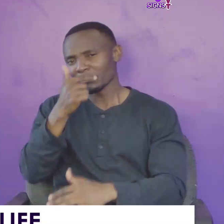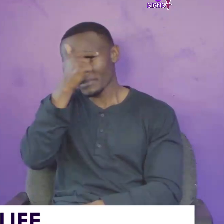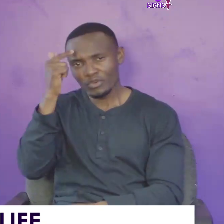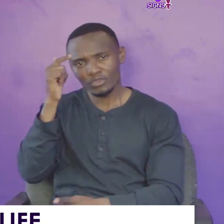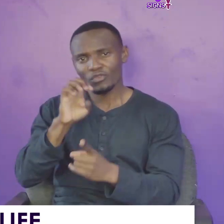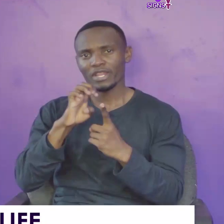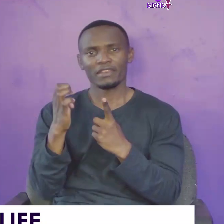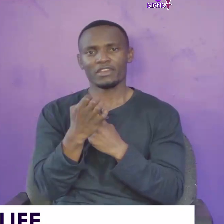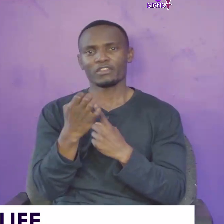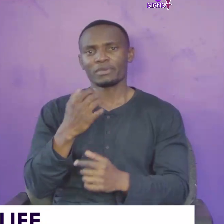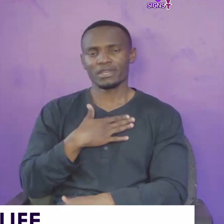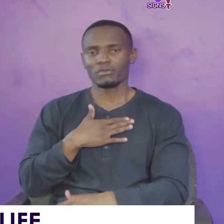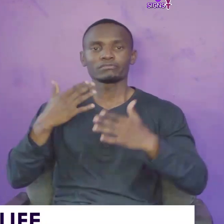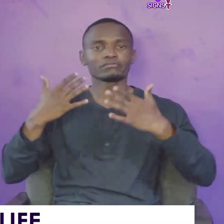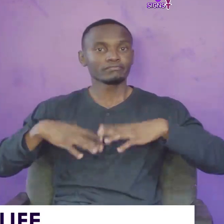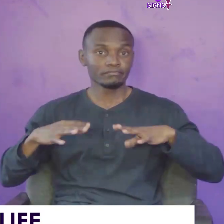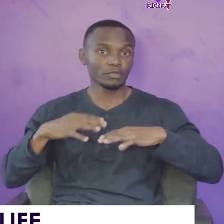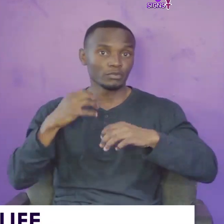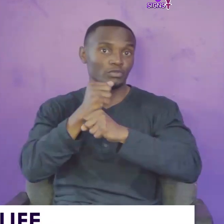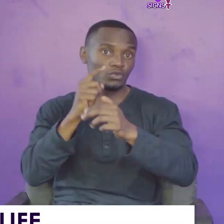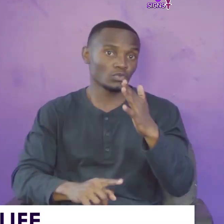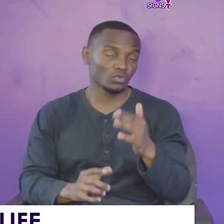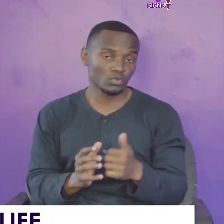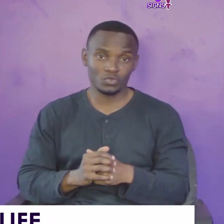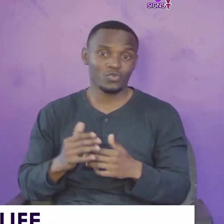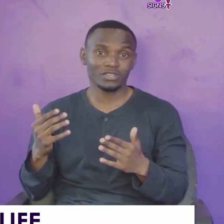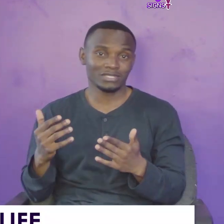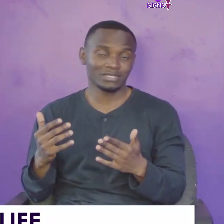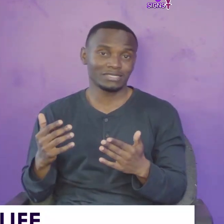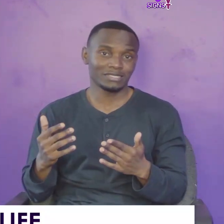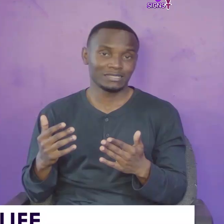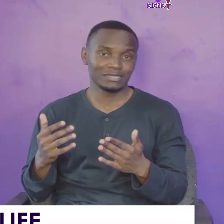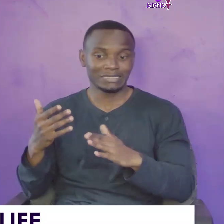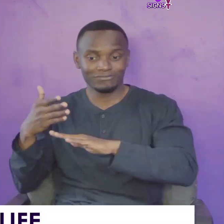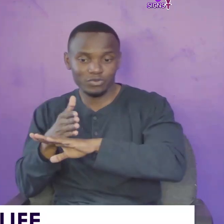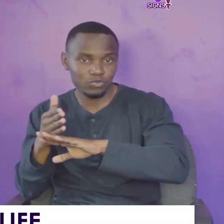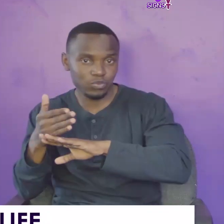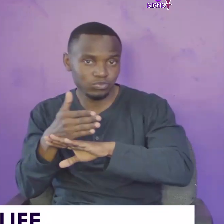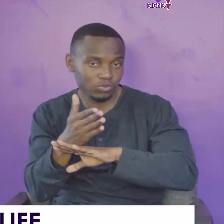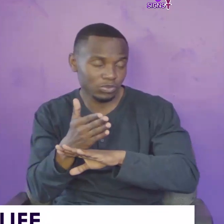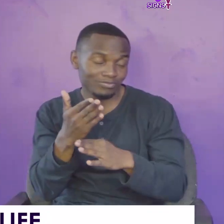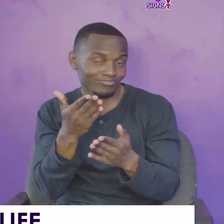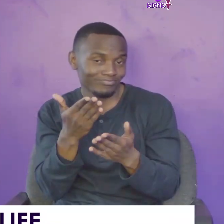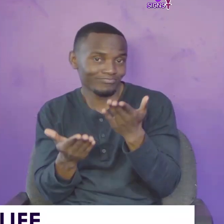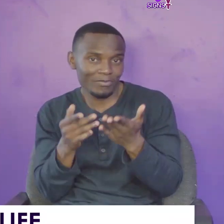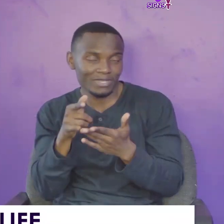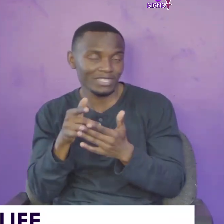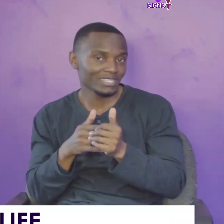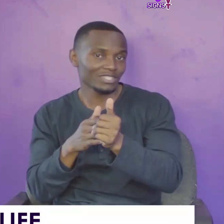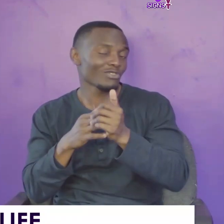in, people tend to look for shortcuts, which Okay. end up being unethical in most of the times.